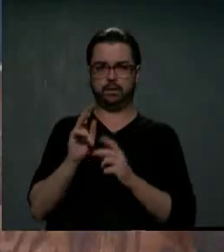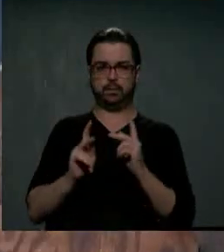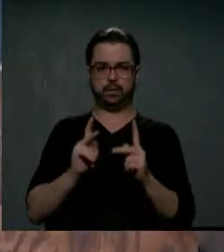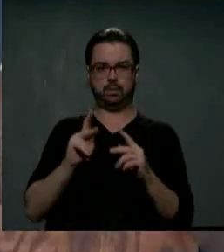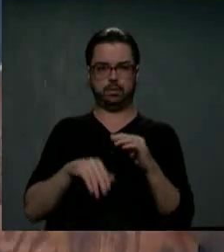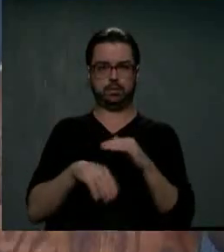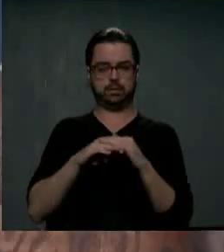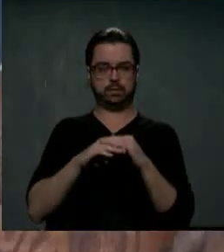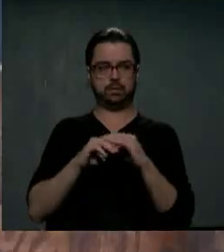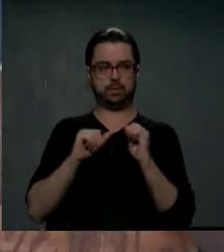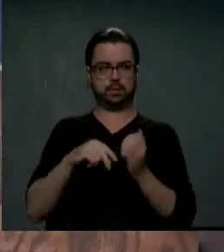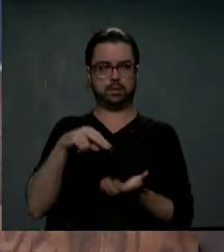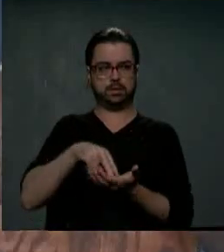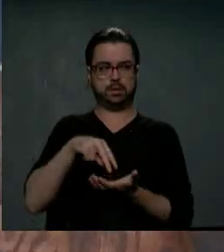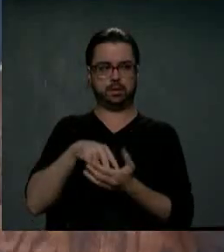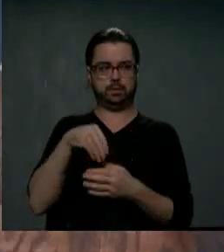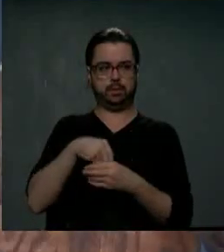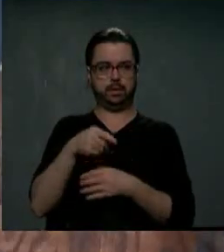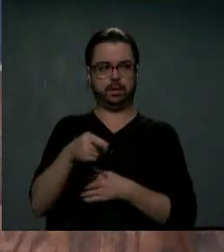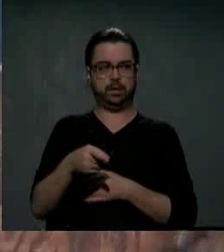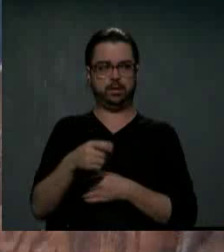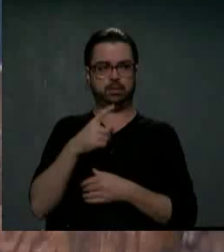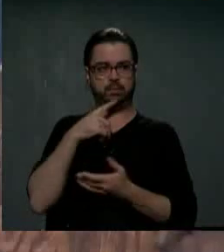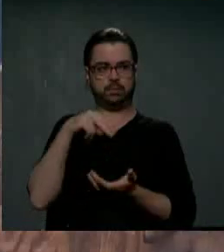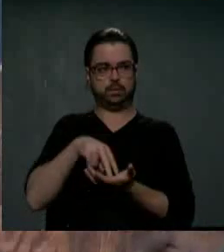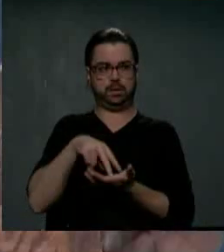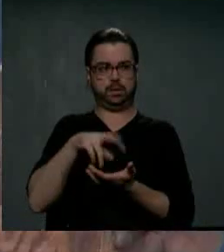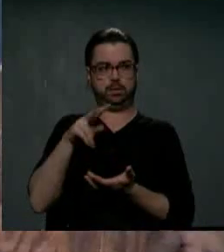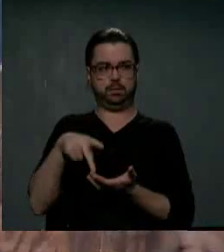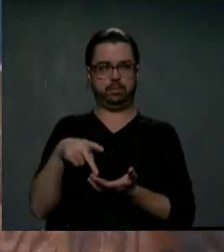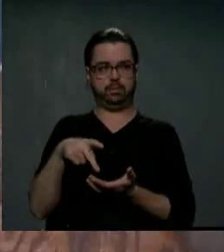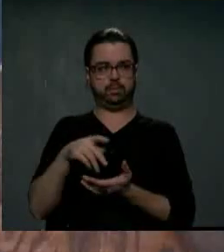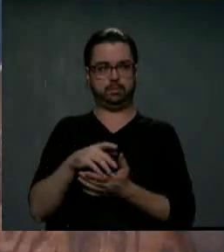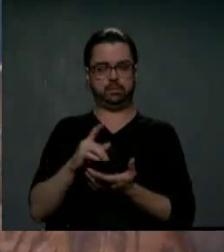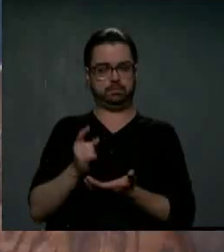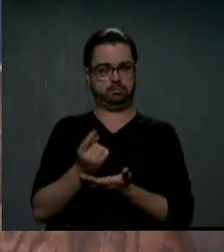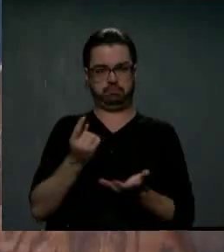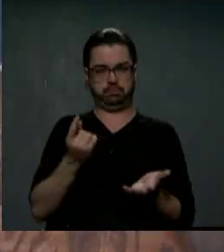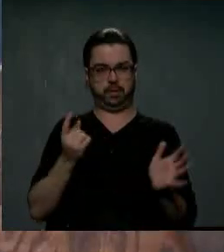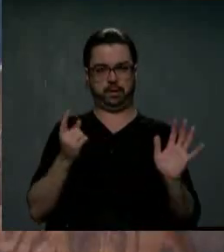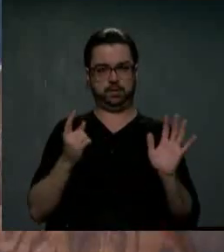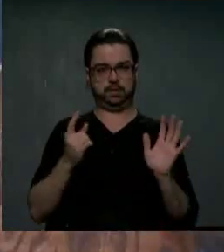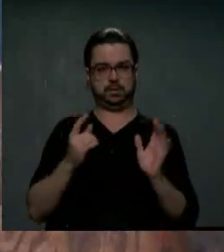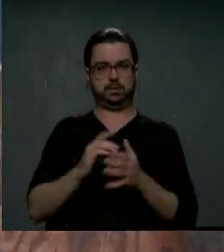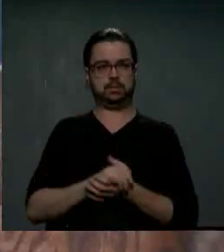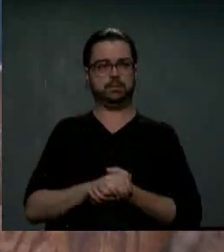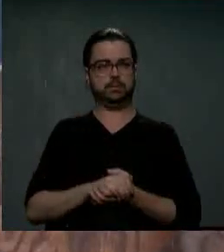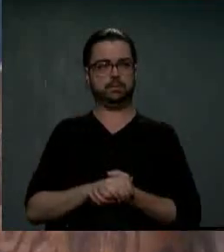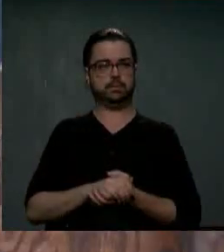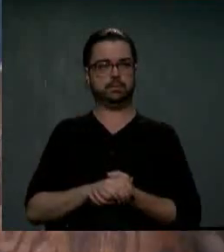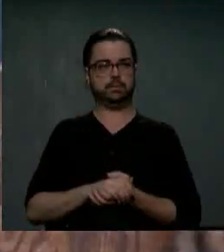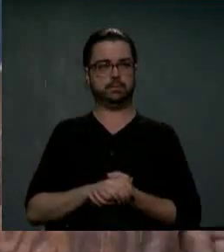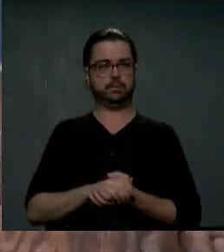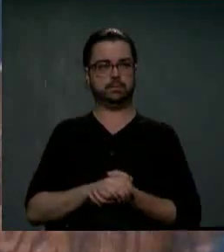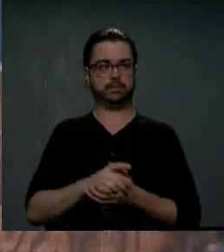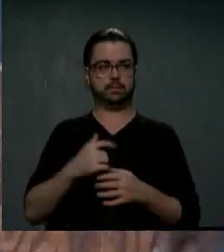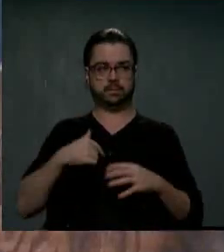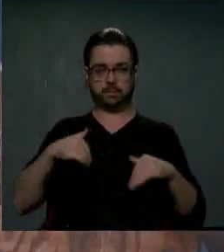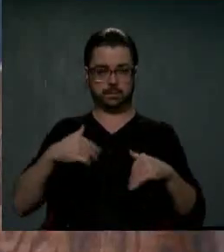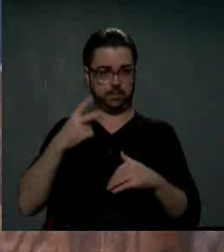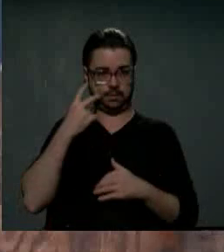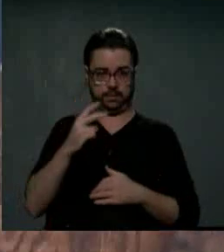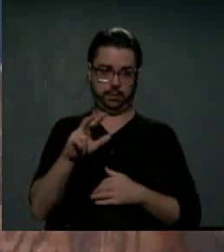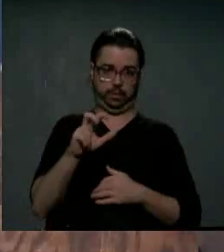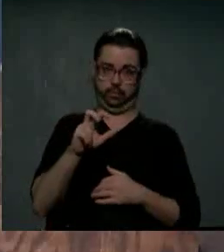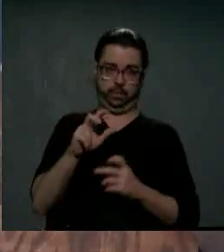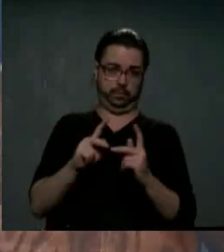people can stand up in there, just standing alone. That's it. I hadn't seen 300 people